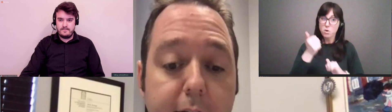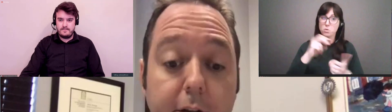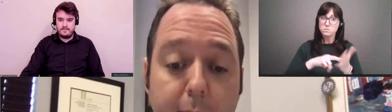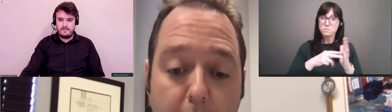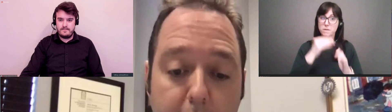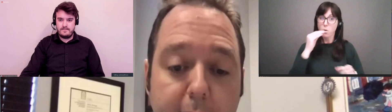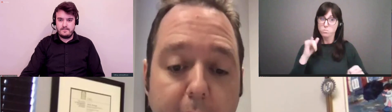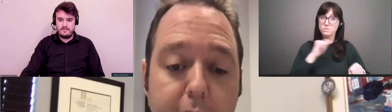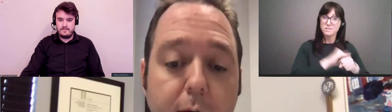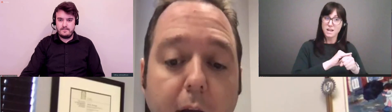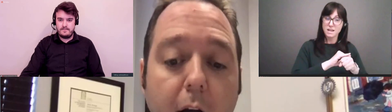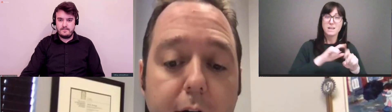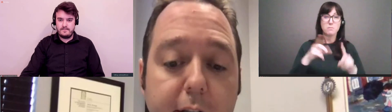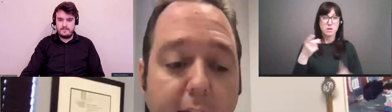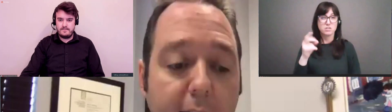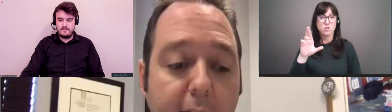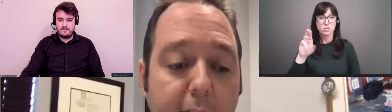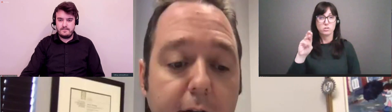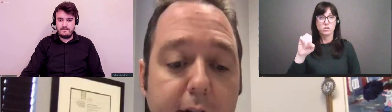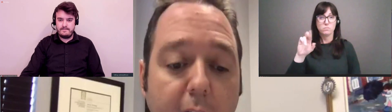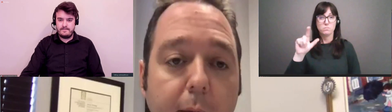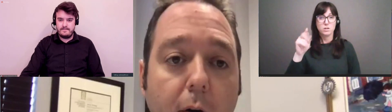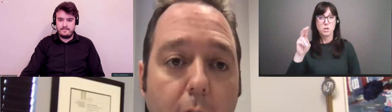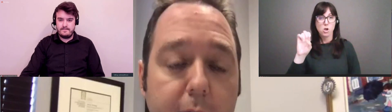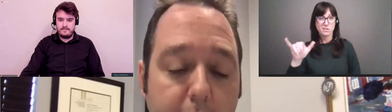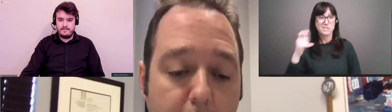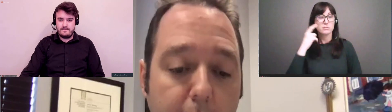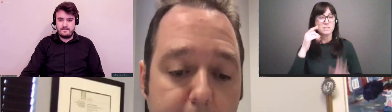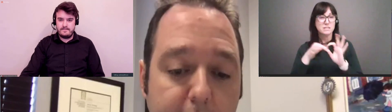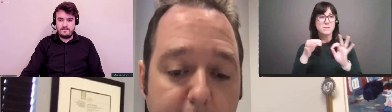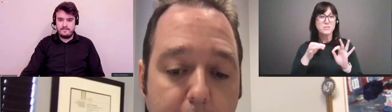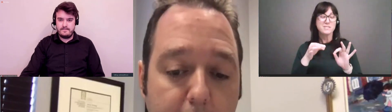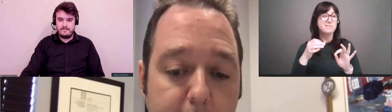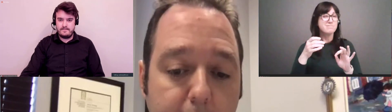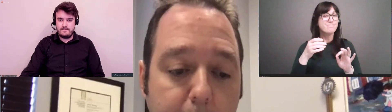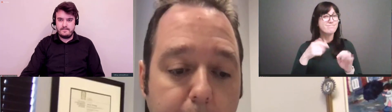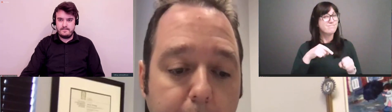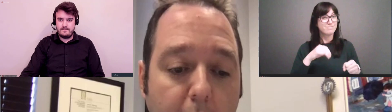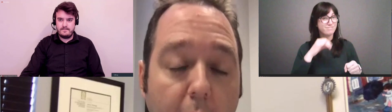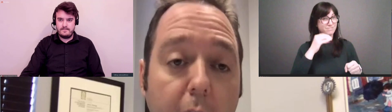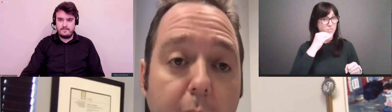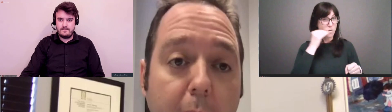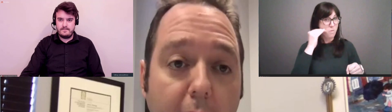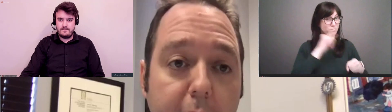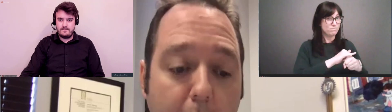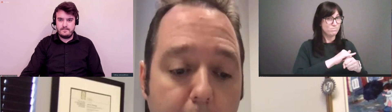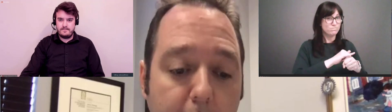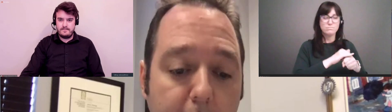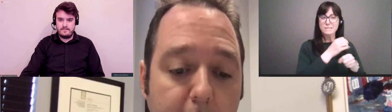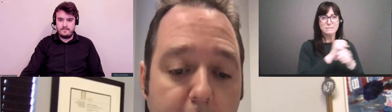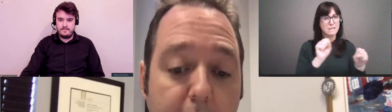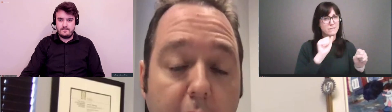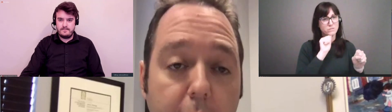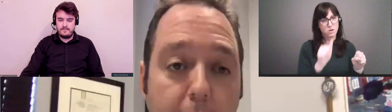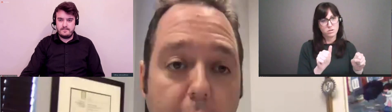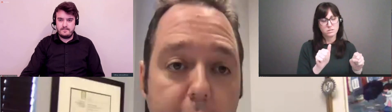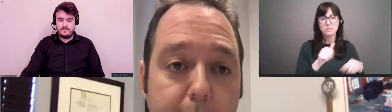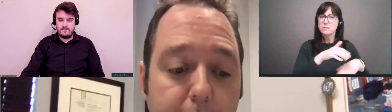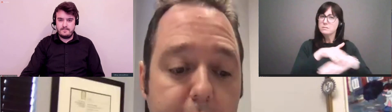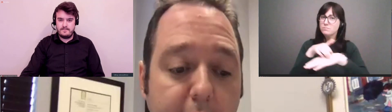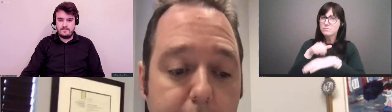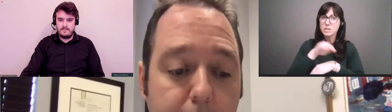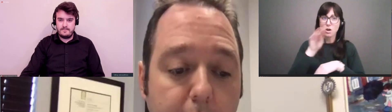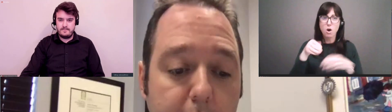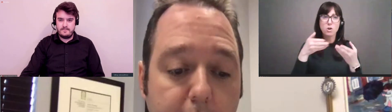as Dr. Malakny mentioned, we understand that for some, home is not always a safe place. I want to remind the public that the Ottawa